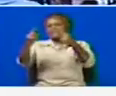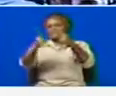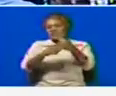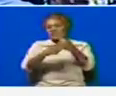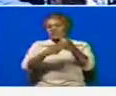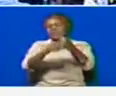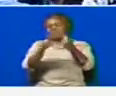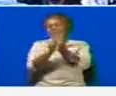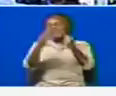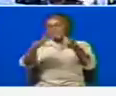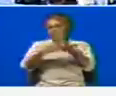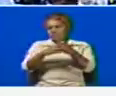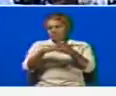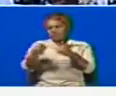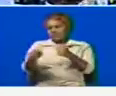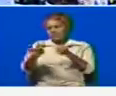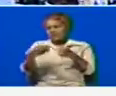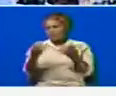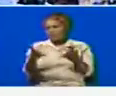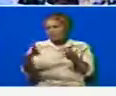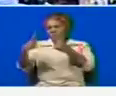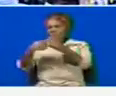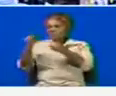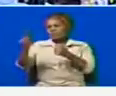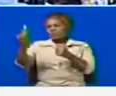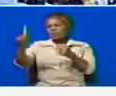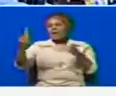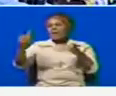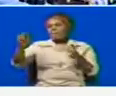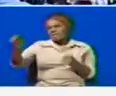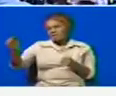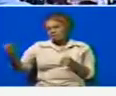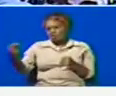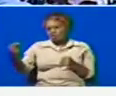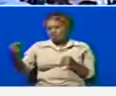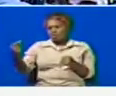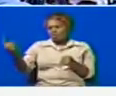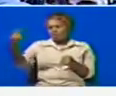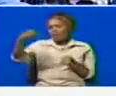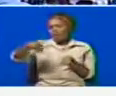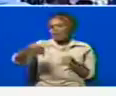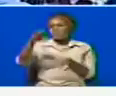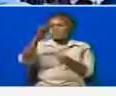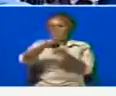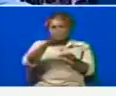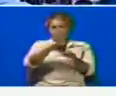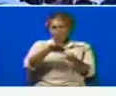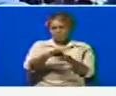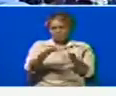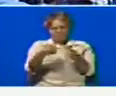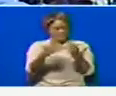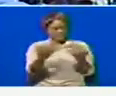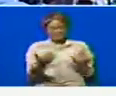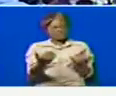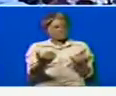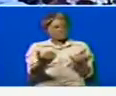registered voters in the country, and that would have translated to 9.1 million voters who turned out to cast their ballot. But now